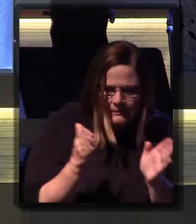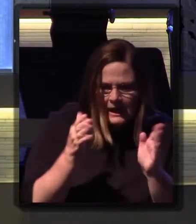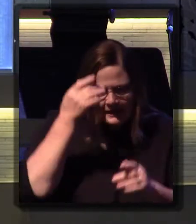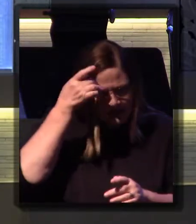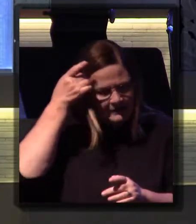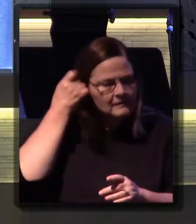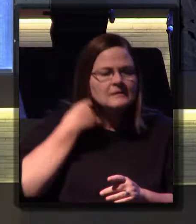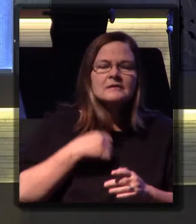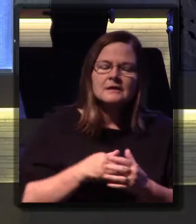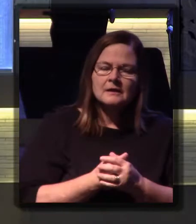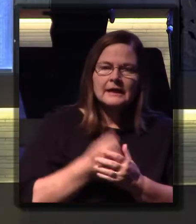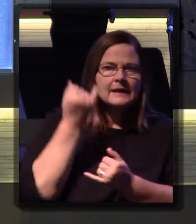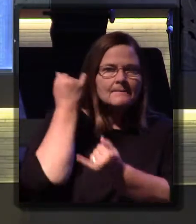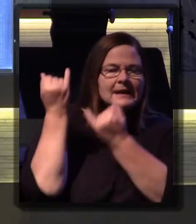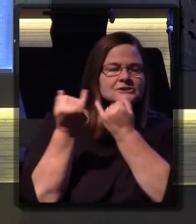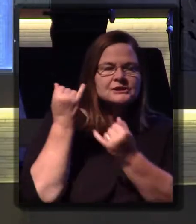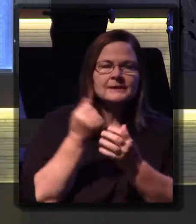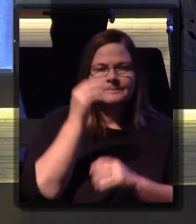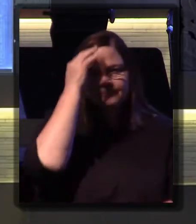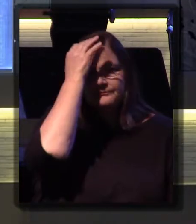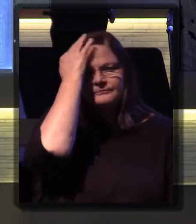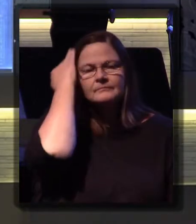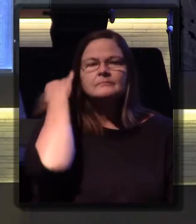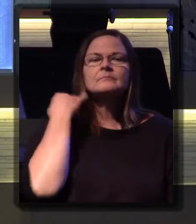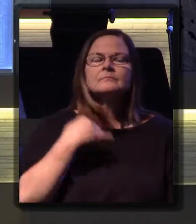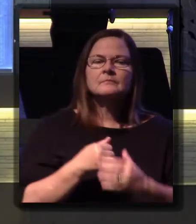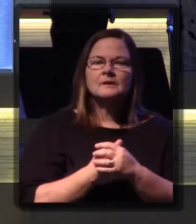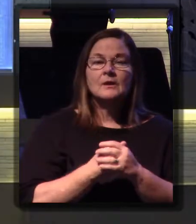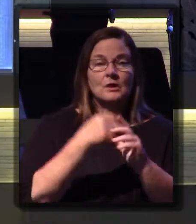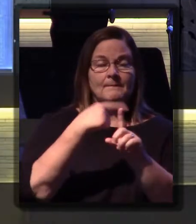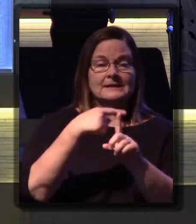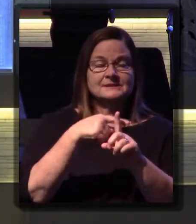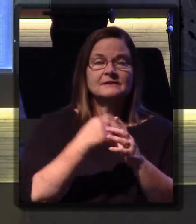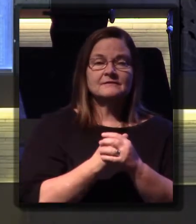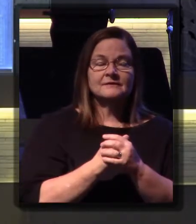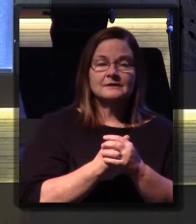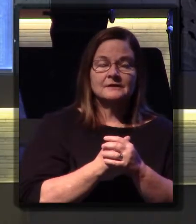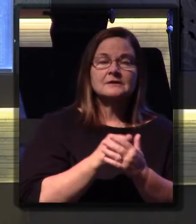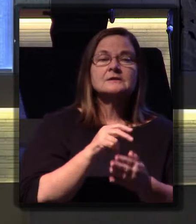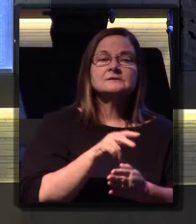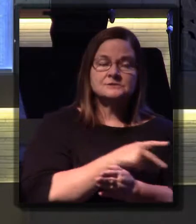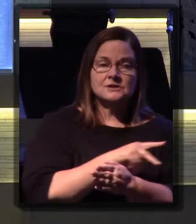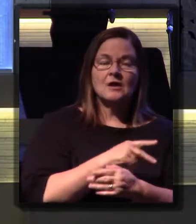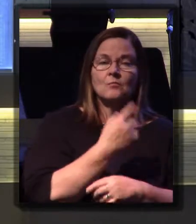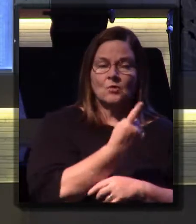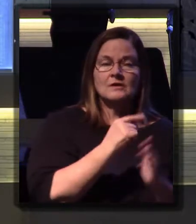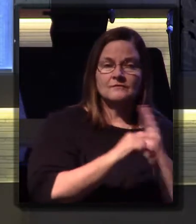it is this intentional act of plotting and imagining, which is on the positive